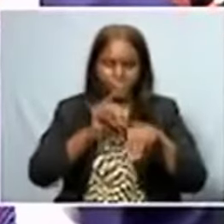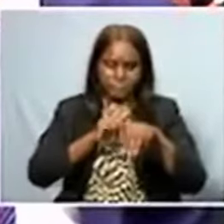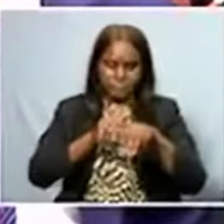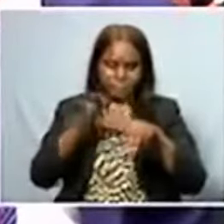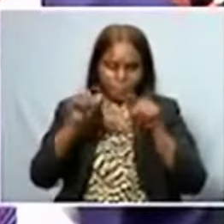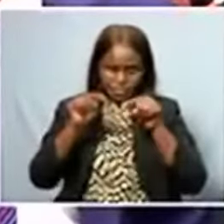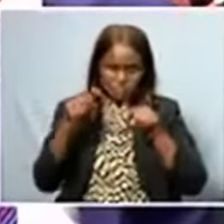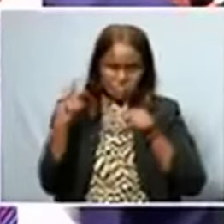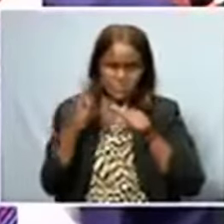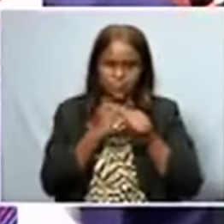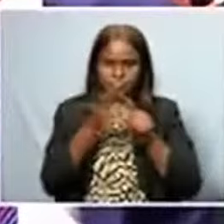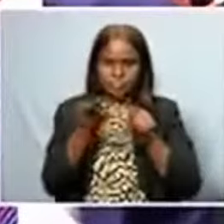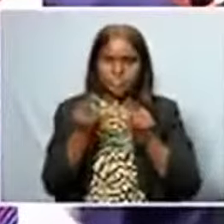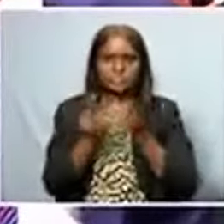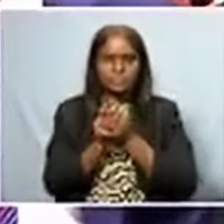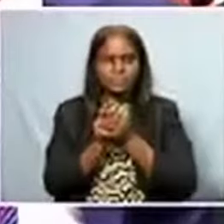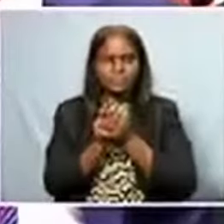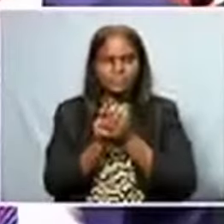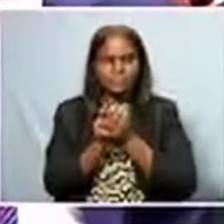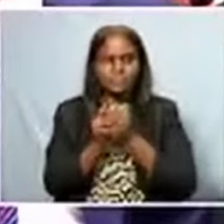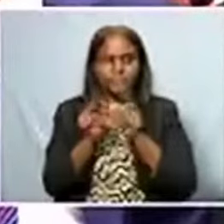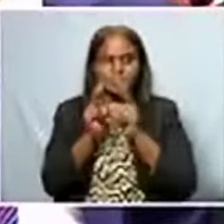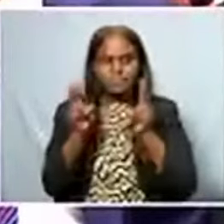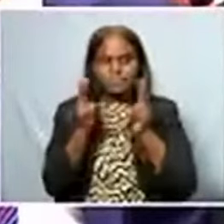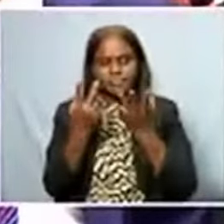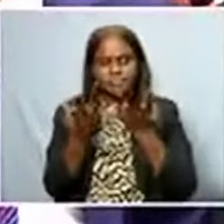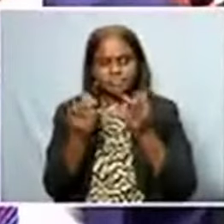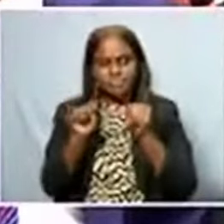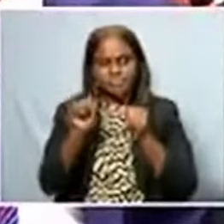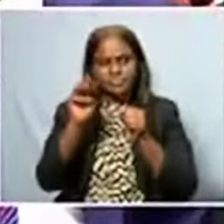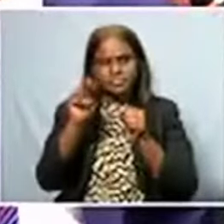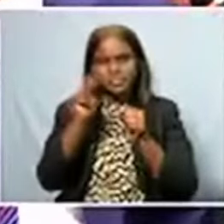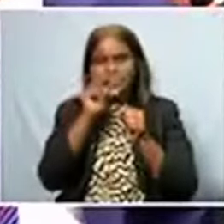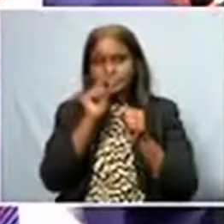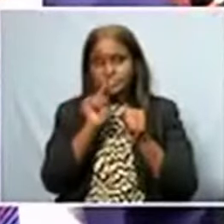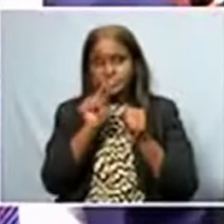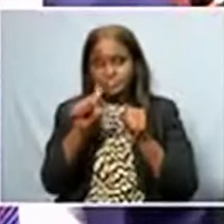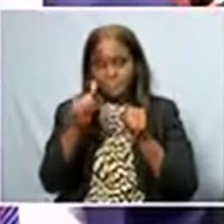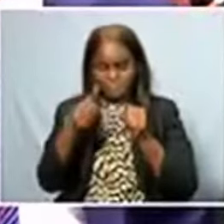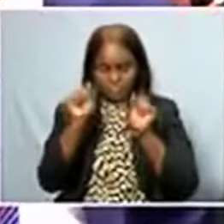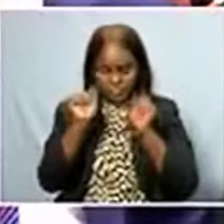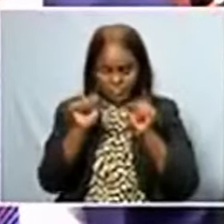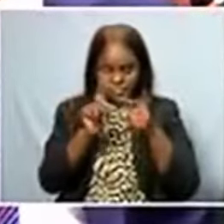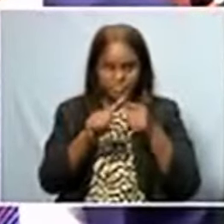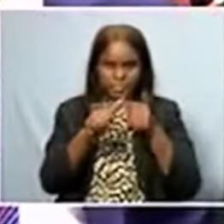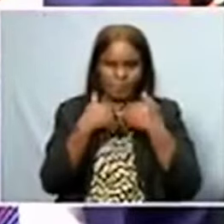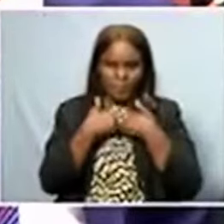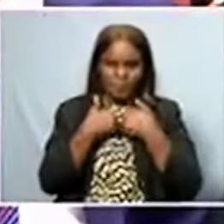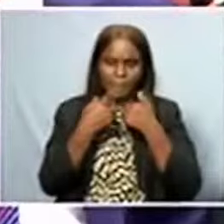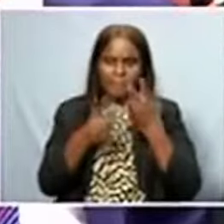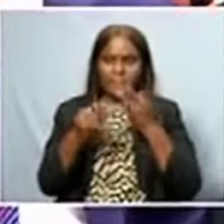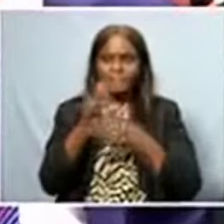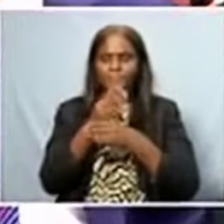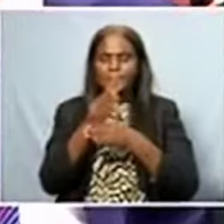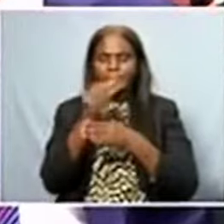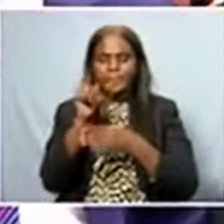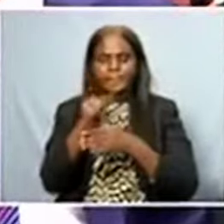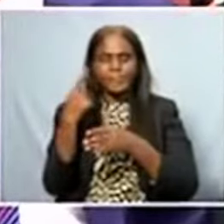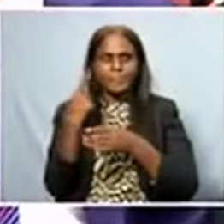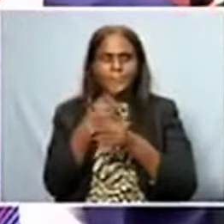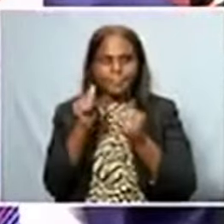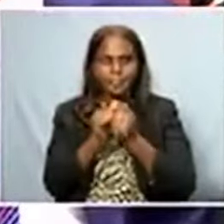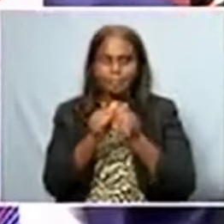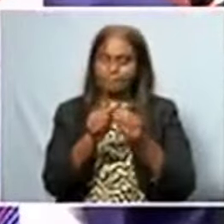this August House, so that, Mr. Speaker, you are able to conduct the business of this House